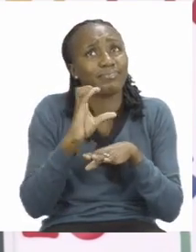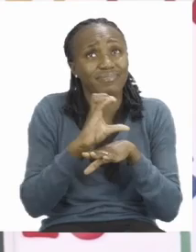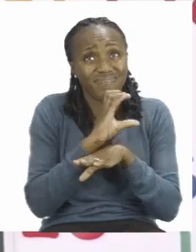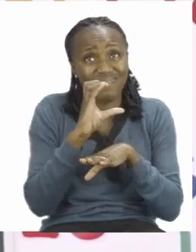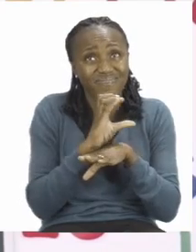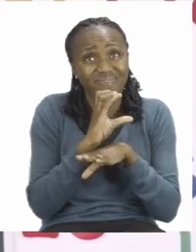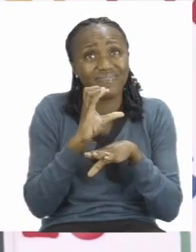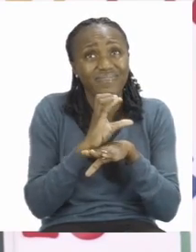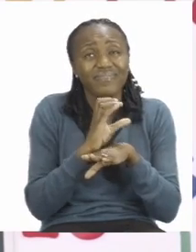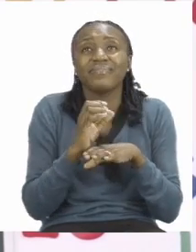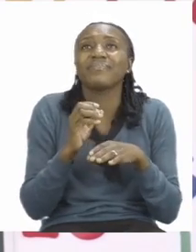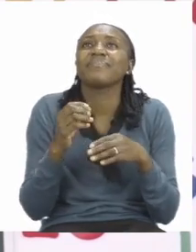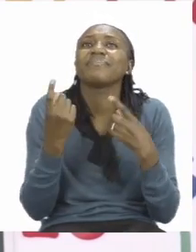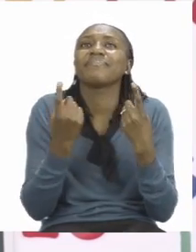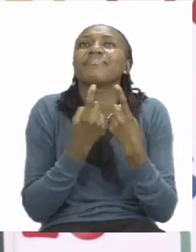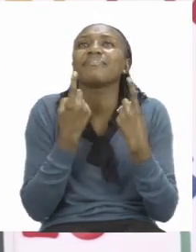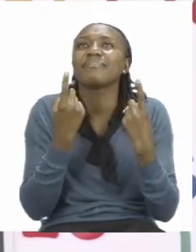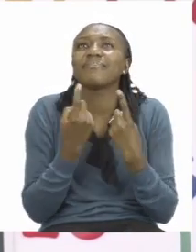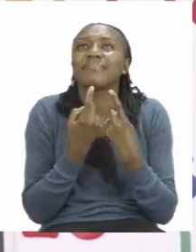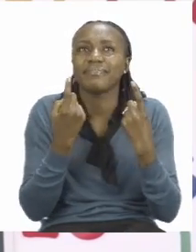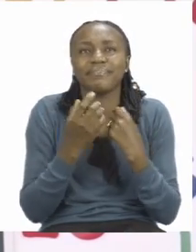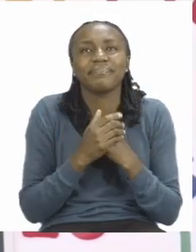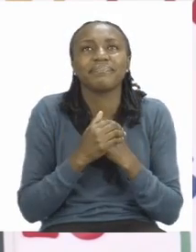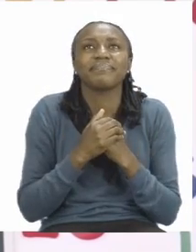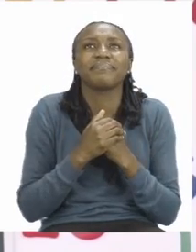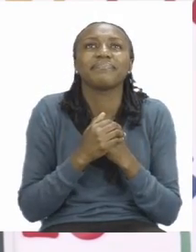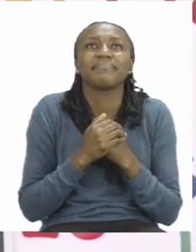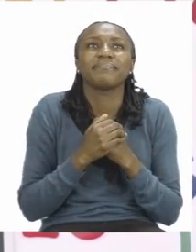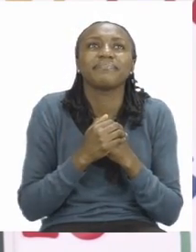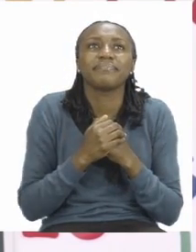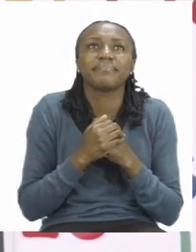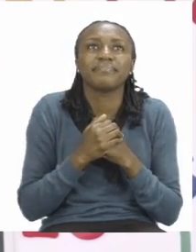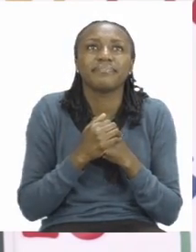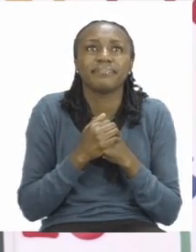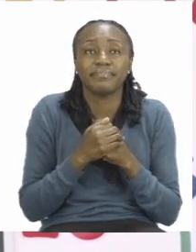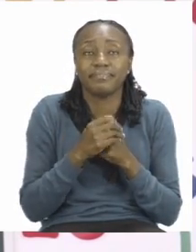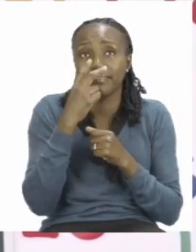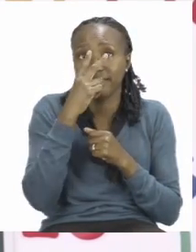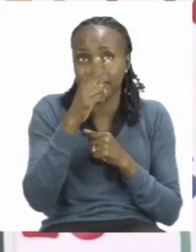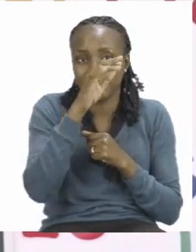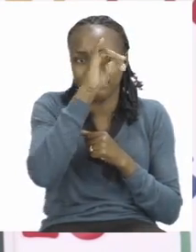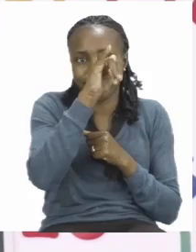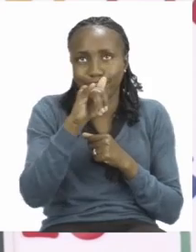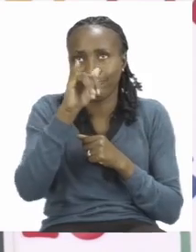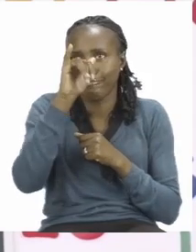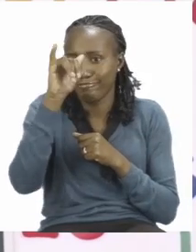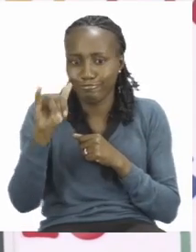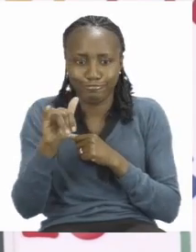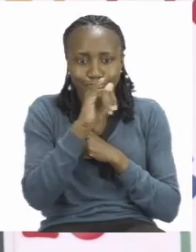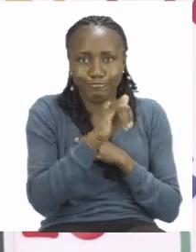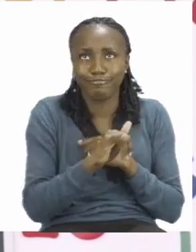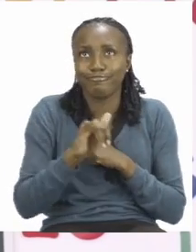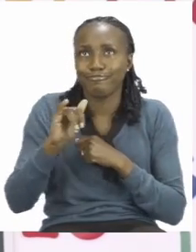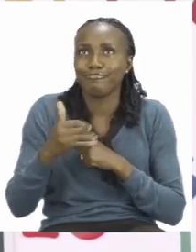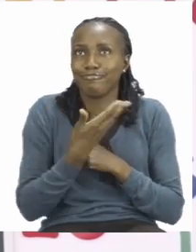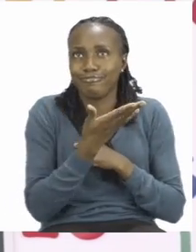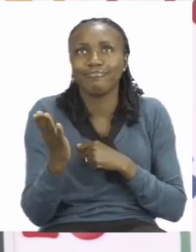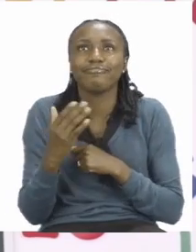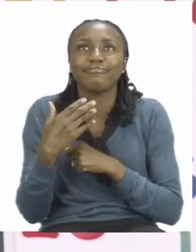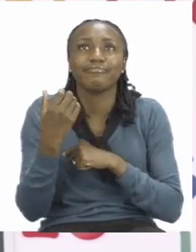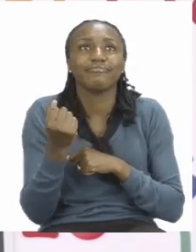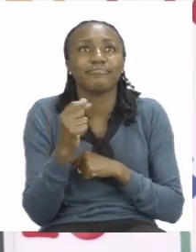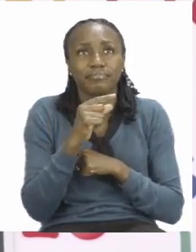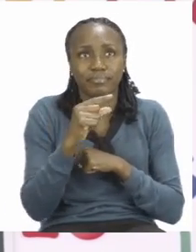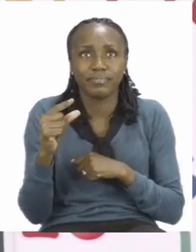YouTube. So these are our different words that have yi in them. Now I want